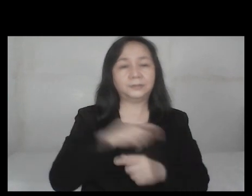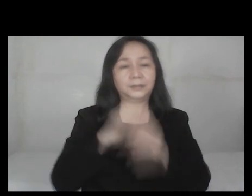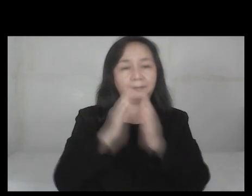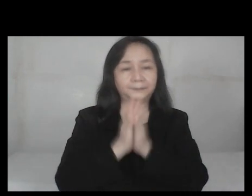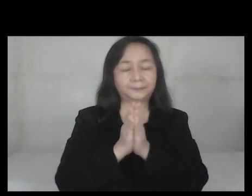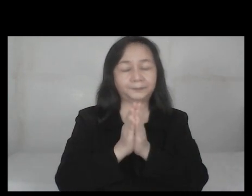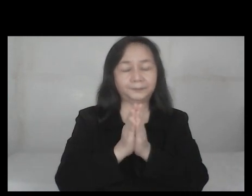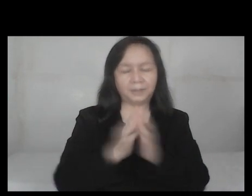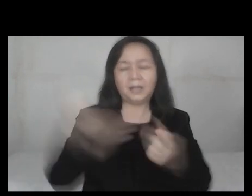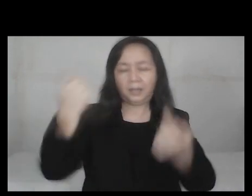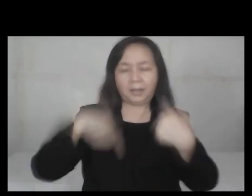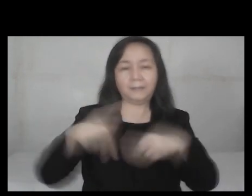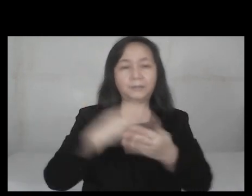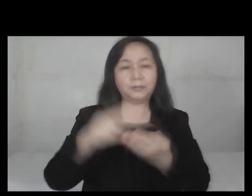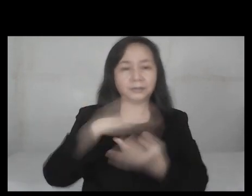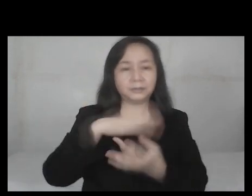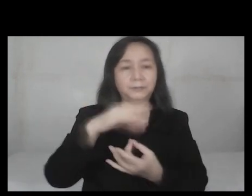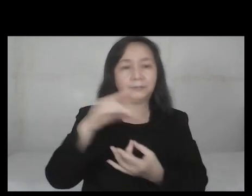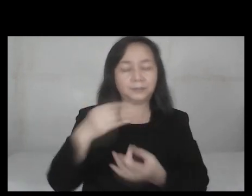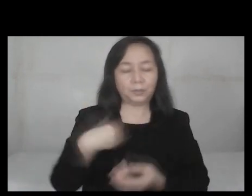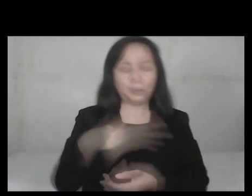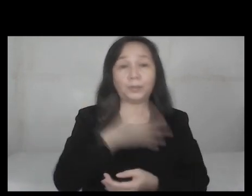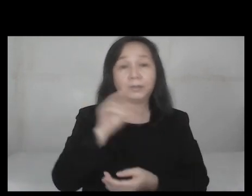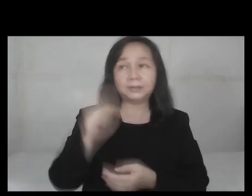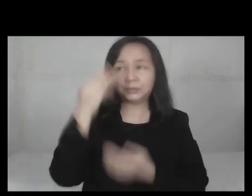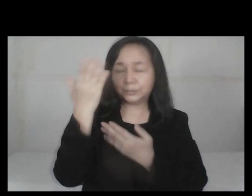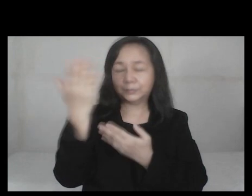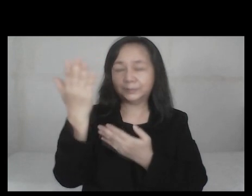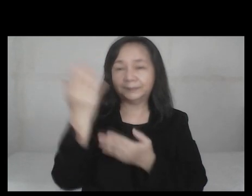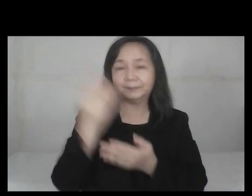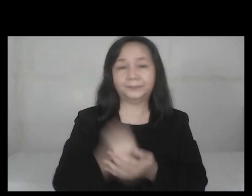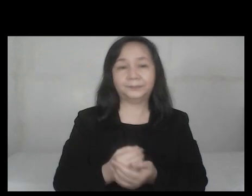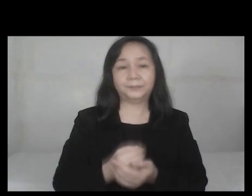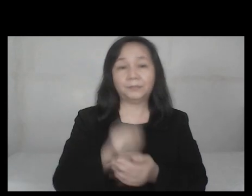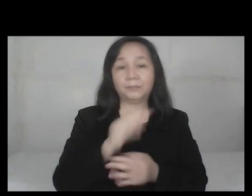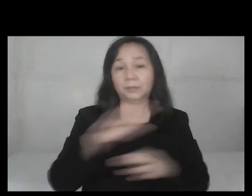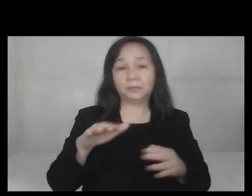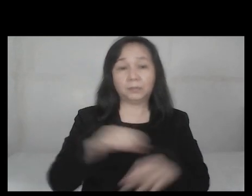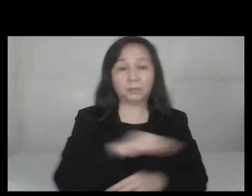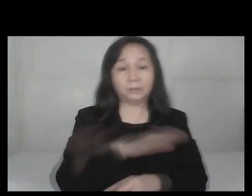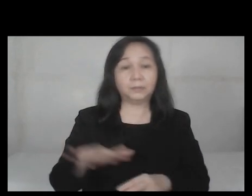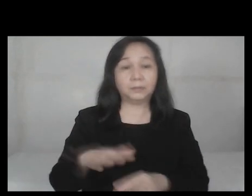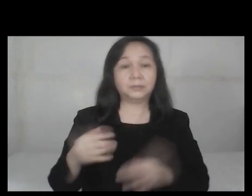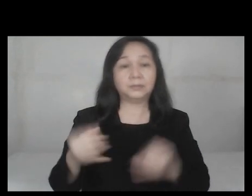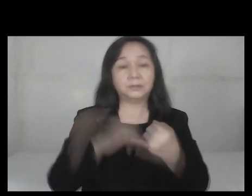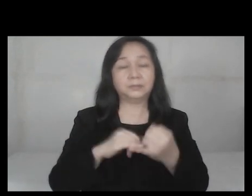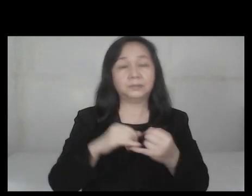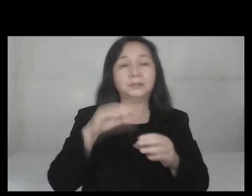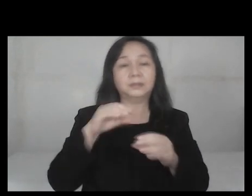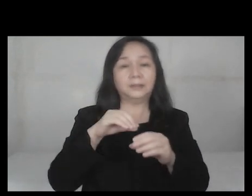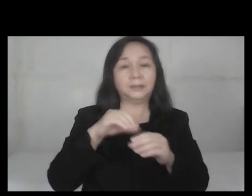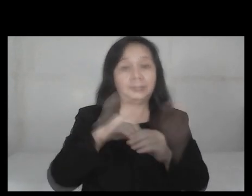pray. Come, Holy Spirit, we need you. That all those engaged in the